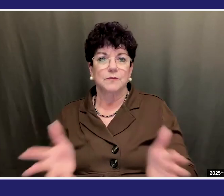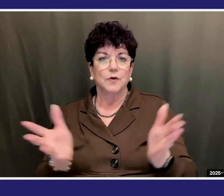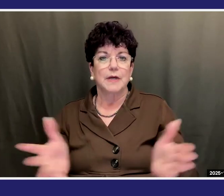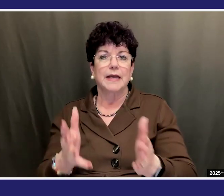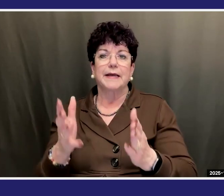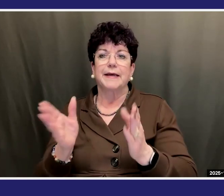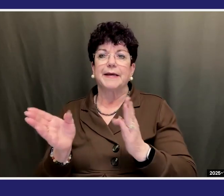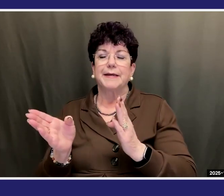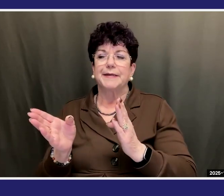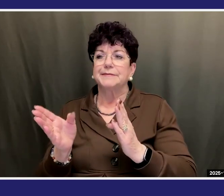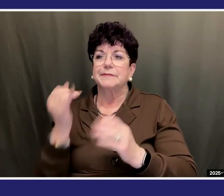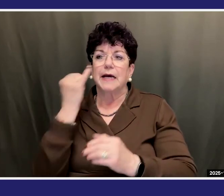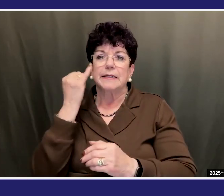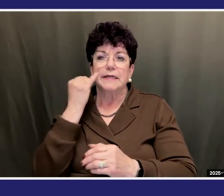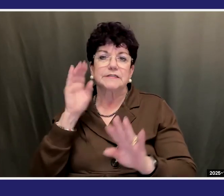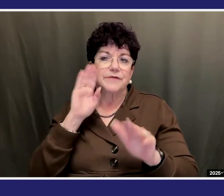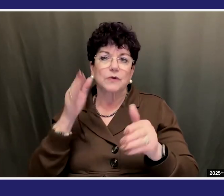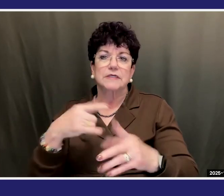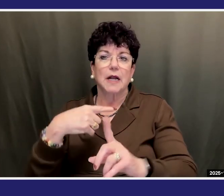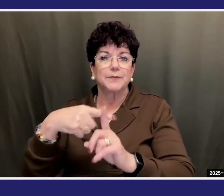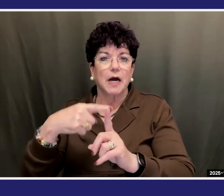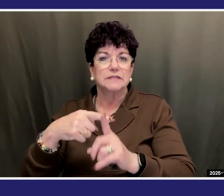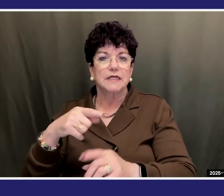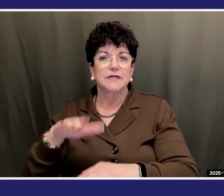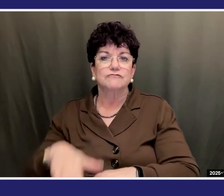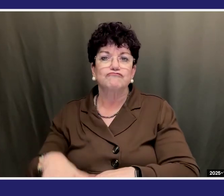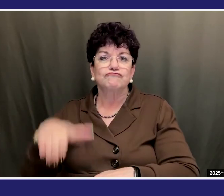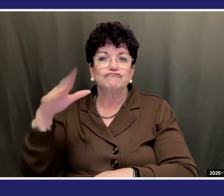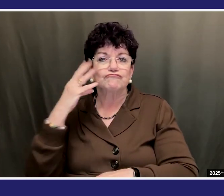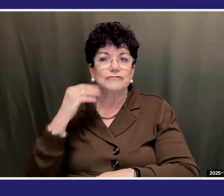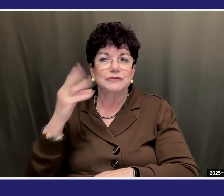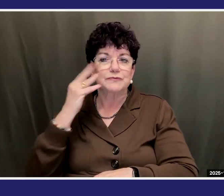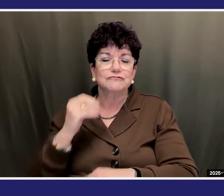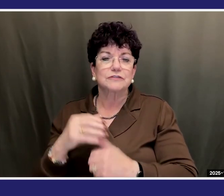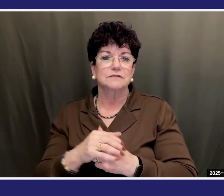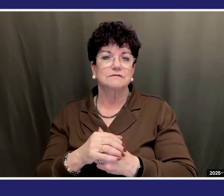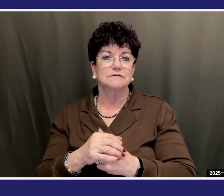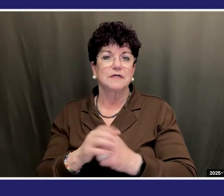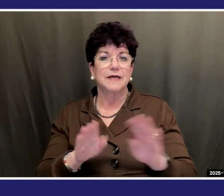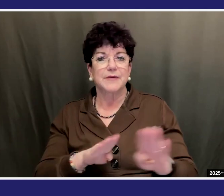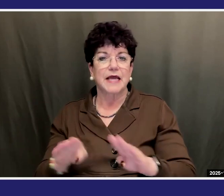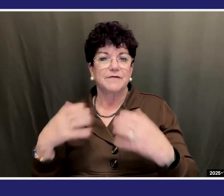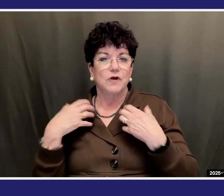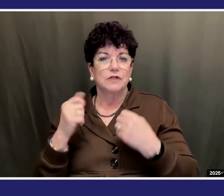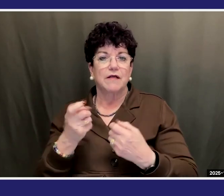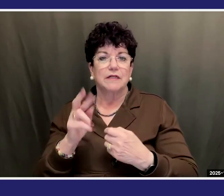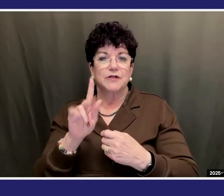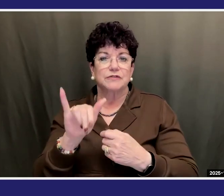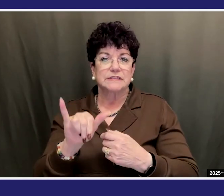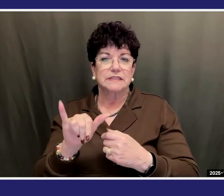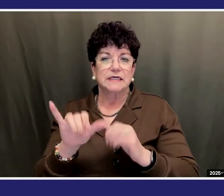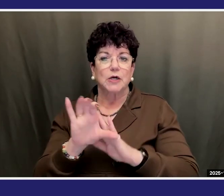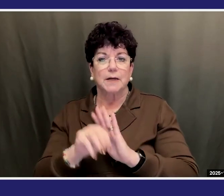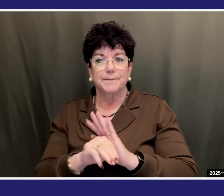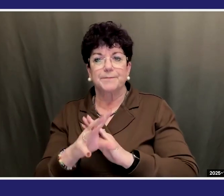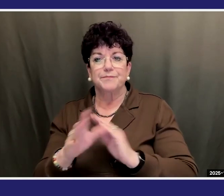strategies focused on positive childhood experiences, behavioral health literacy curricula to increase